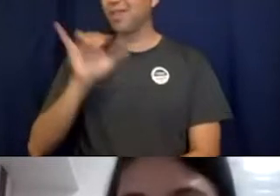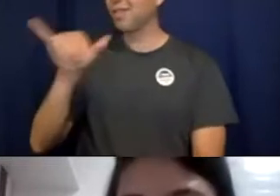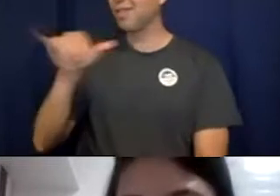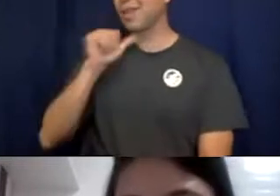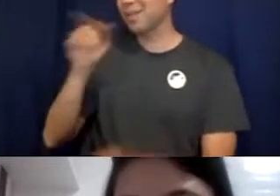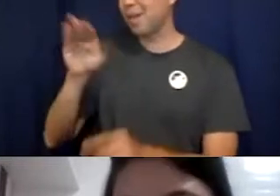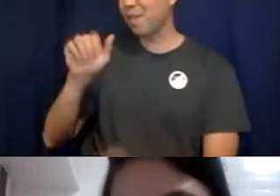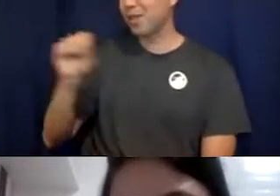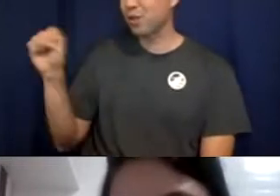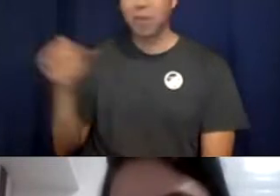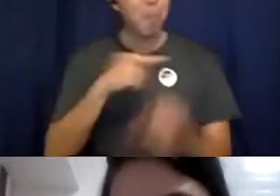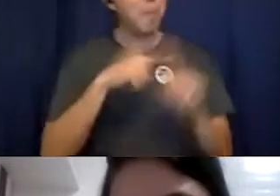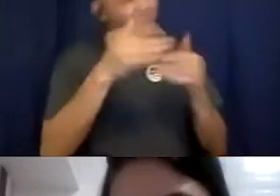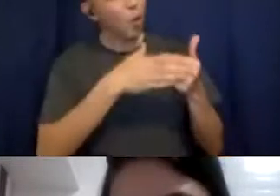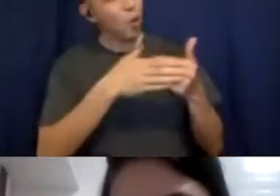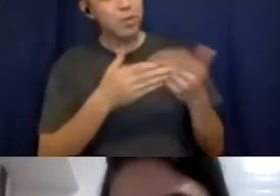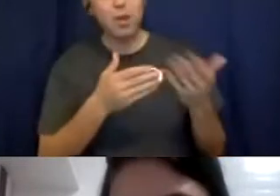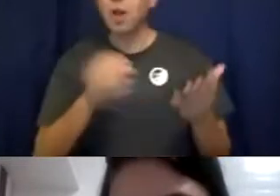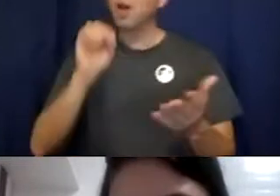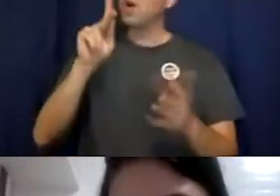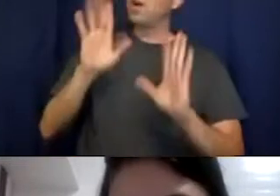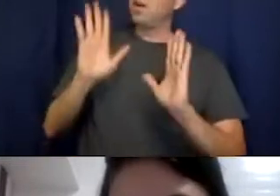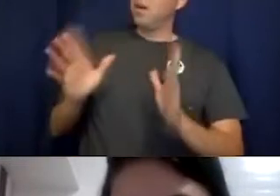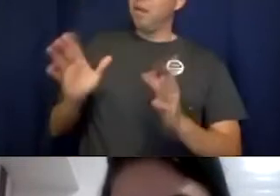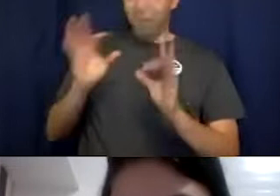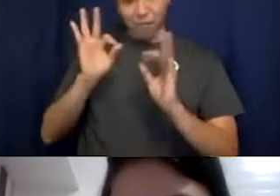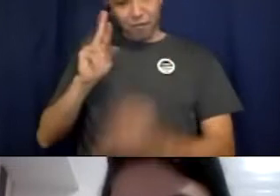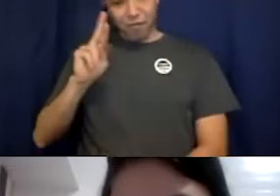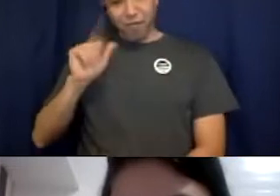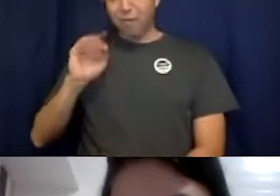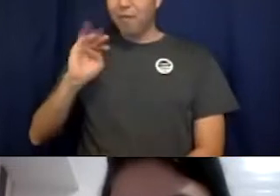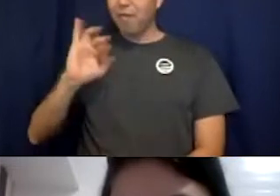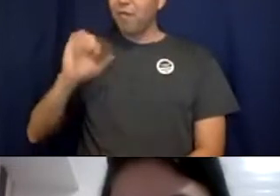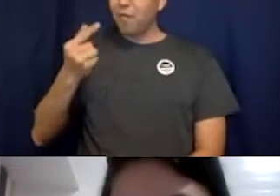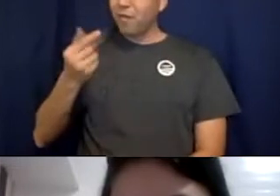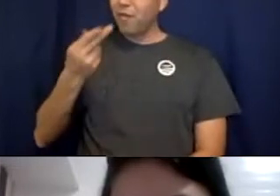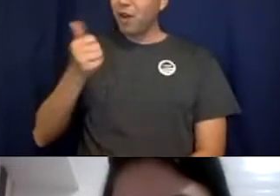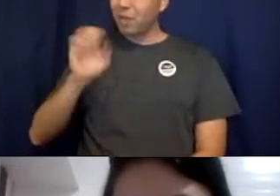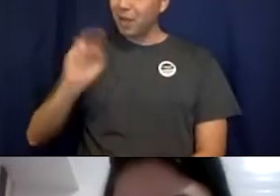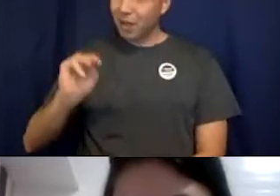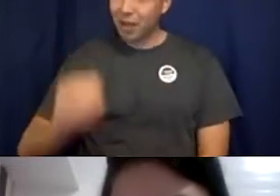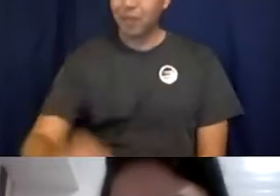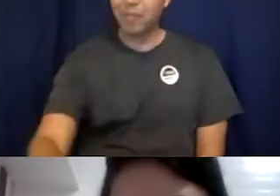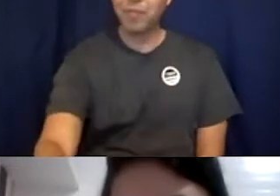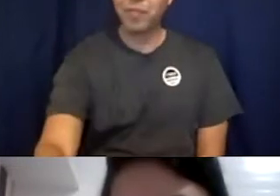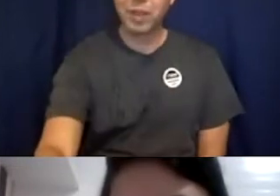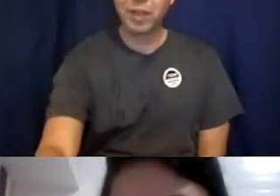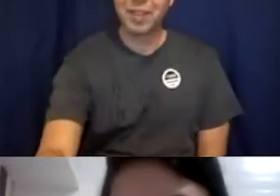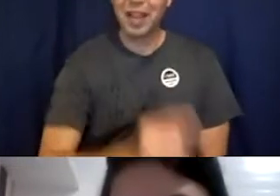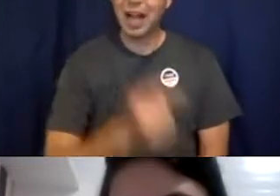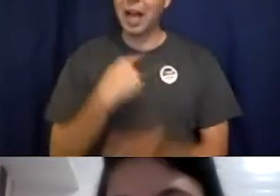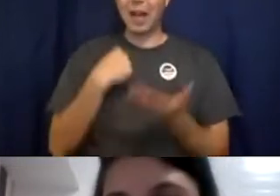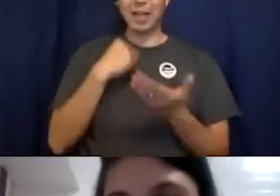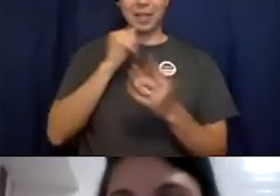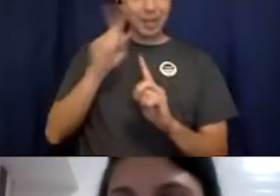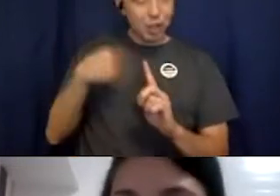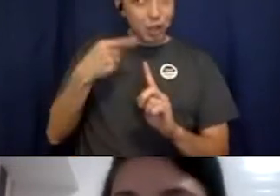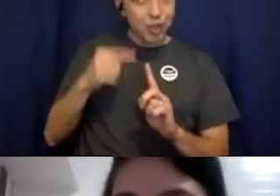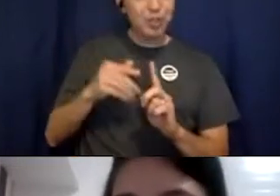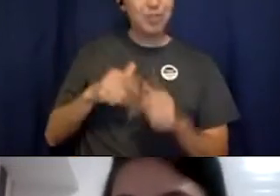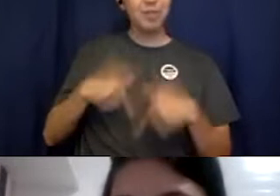as I wanted. Where are you law schooling? University of Miami. Yeah, I'm here with my two dogs. You